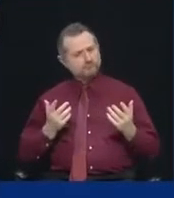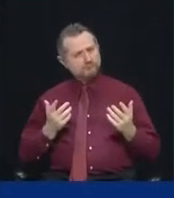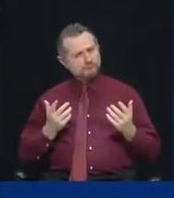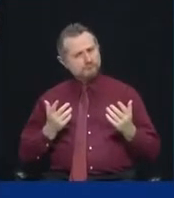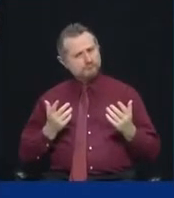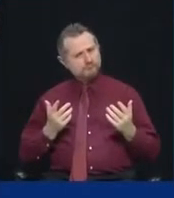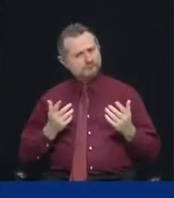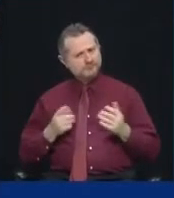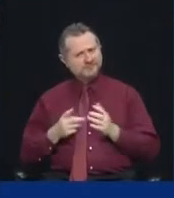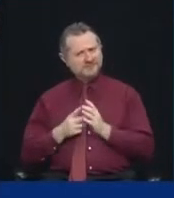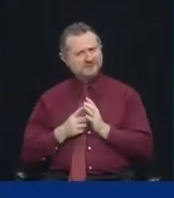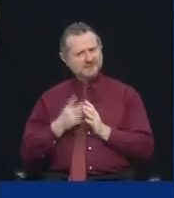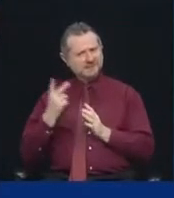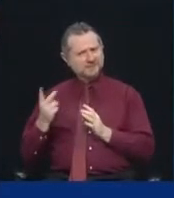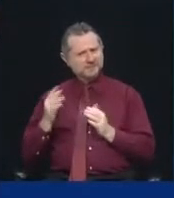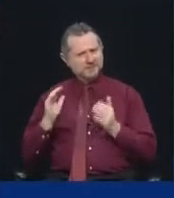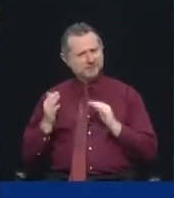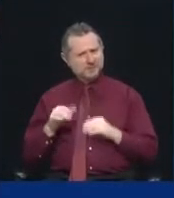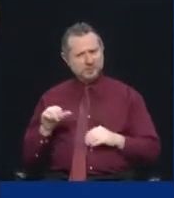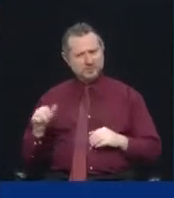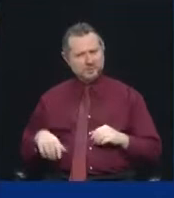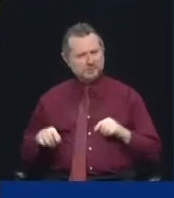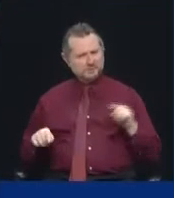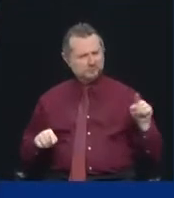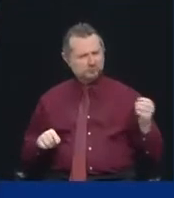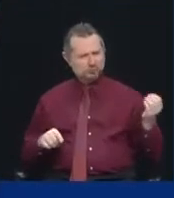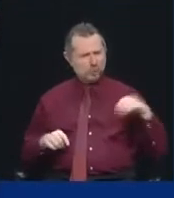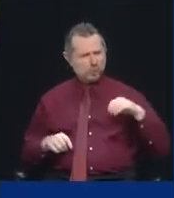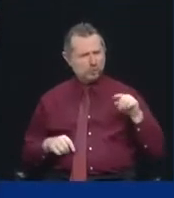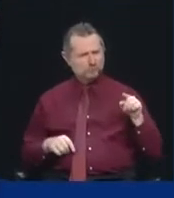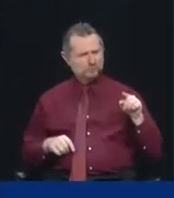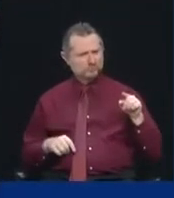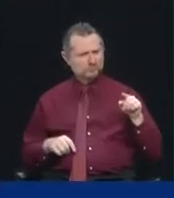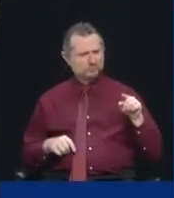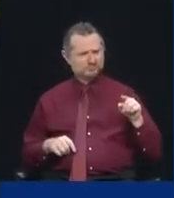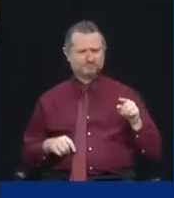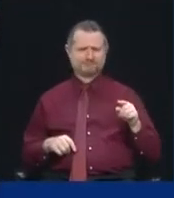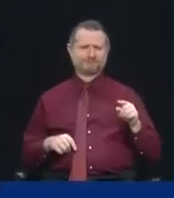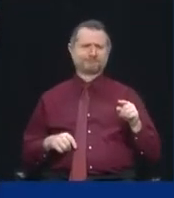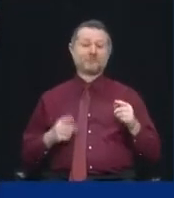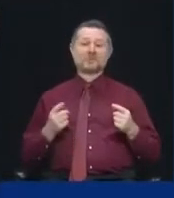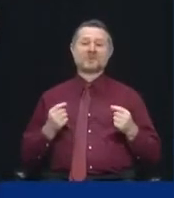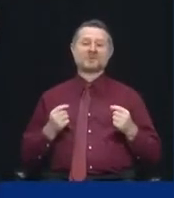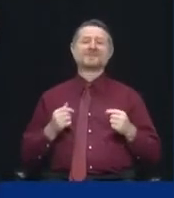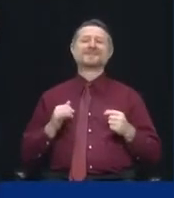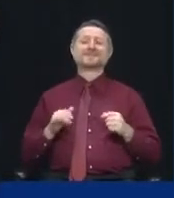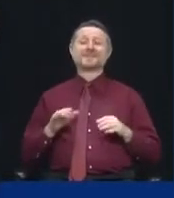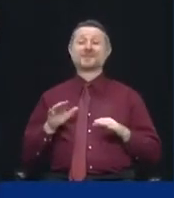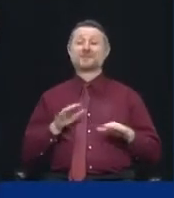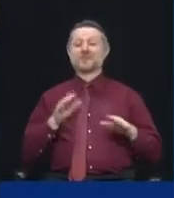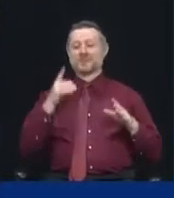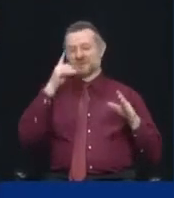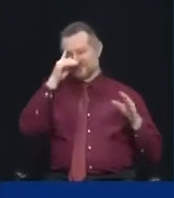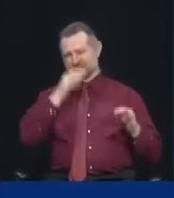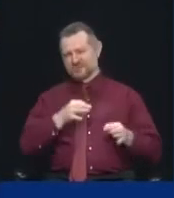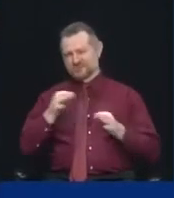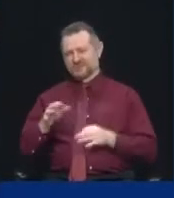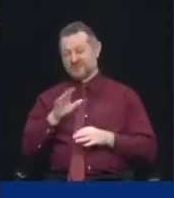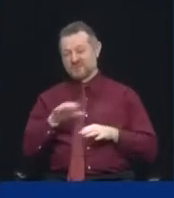double what the Albany area is? It's a function of the human behavior in that